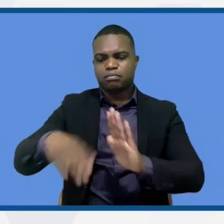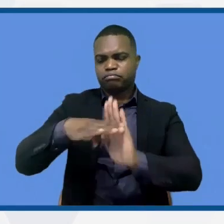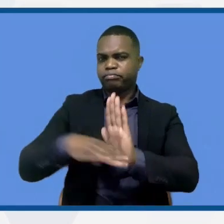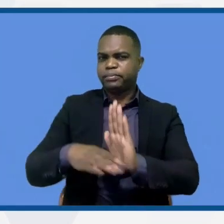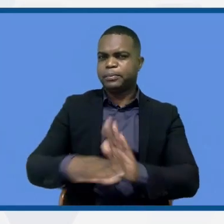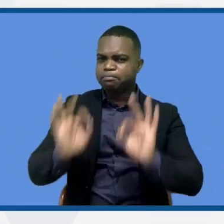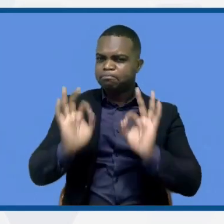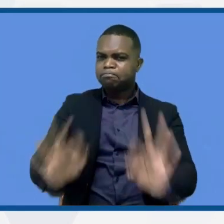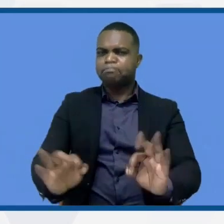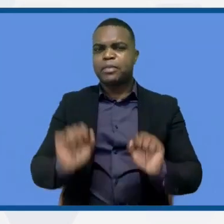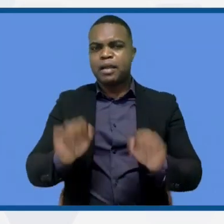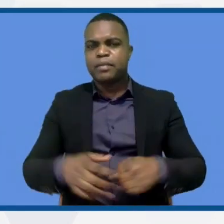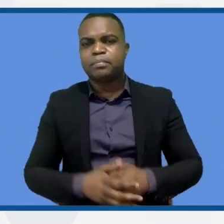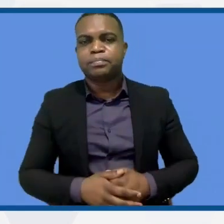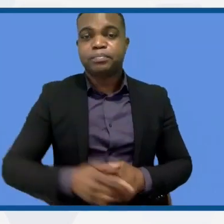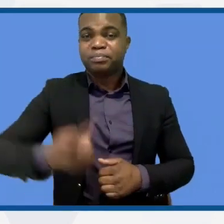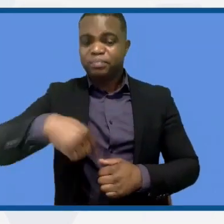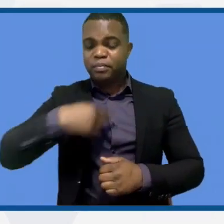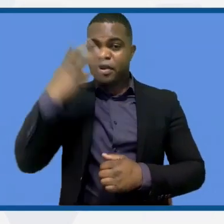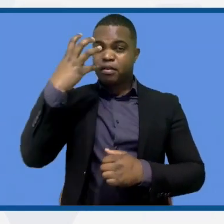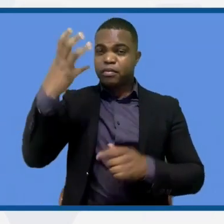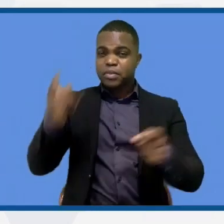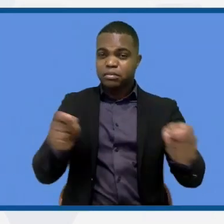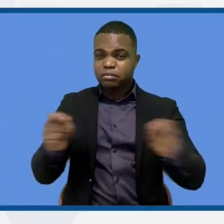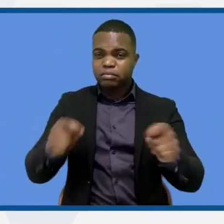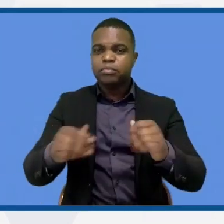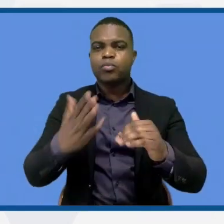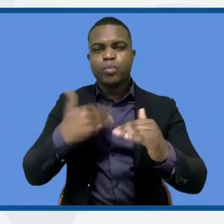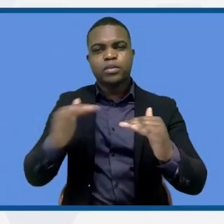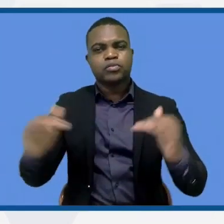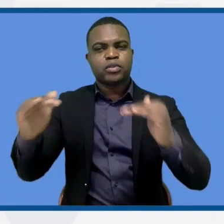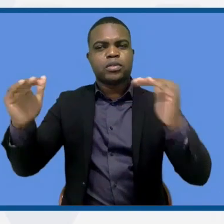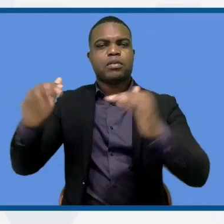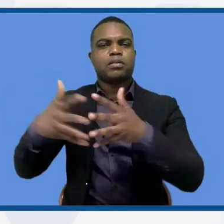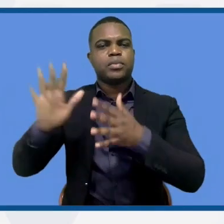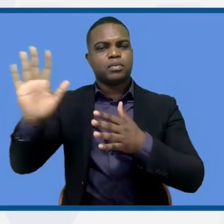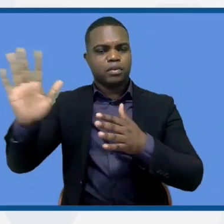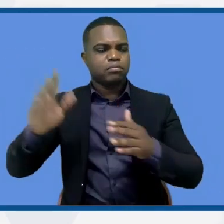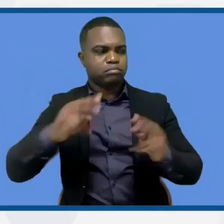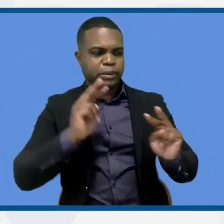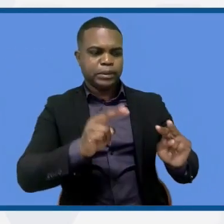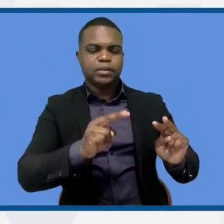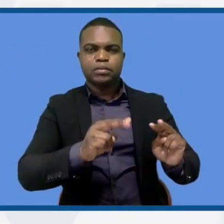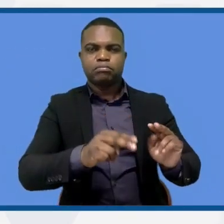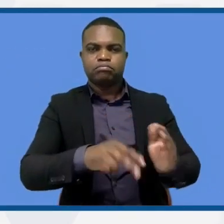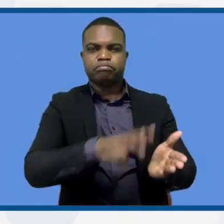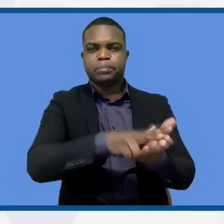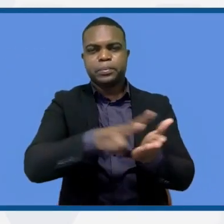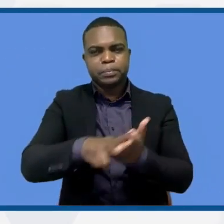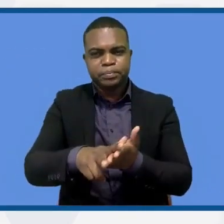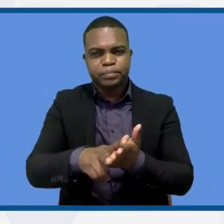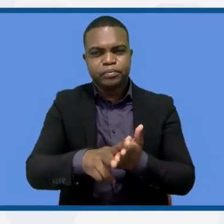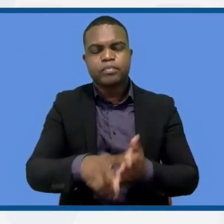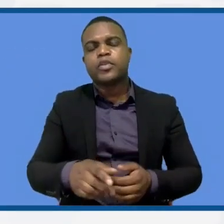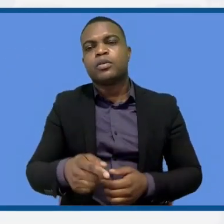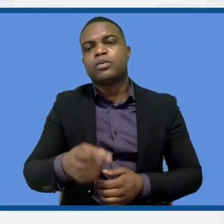can penalize, but because we know that as a foundational thing of a resilient infrastructure, resilient communities, we continue to look at how we use BRIC and